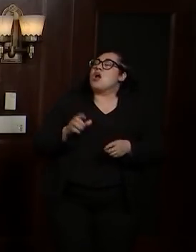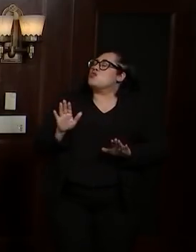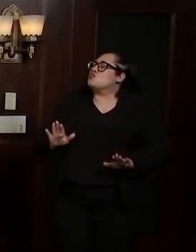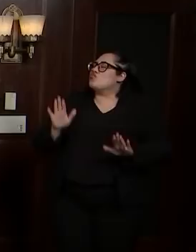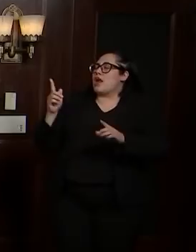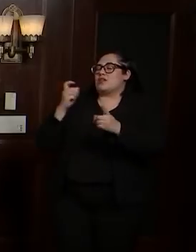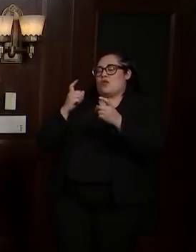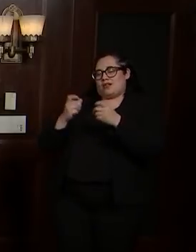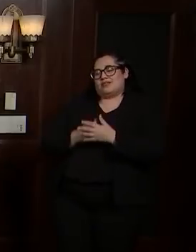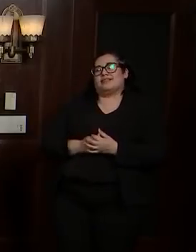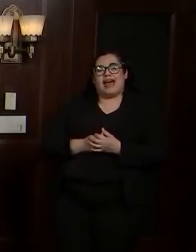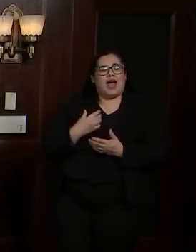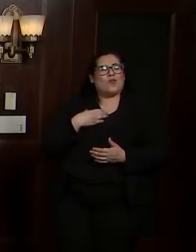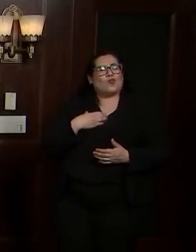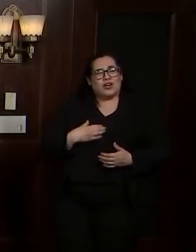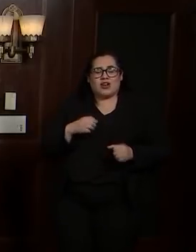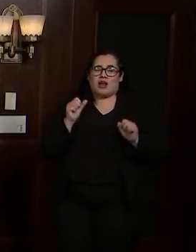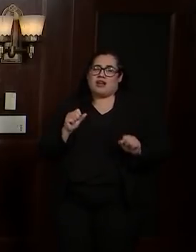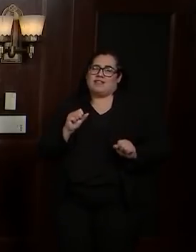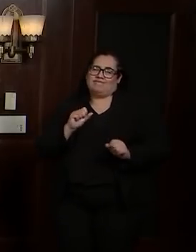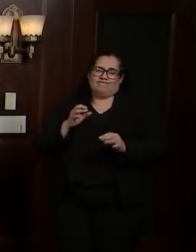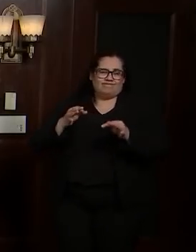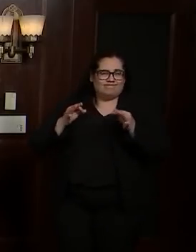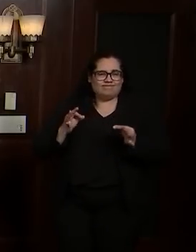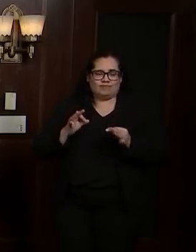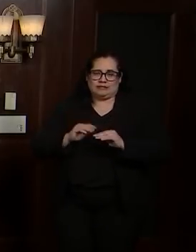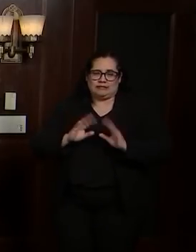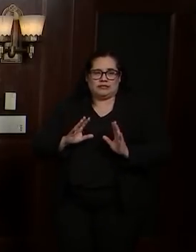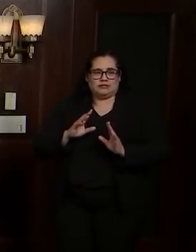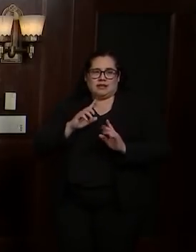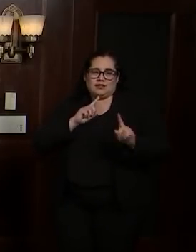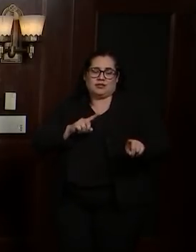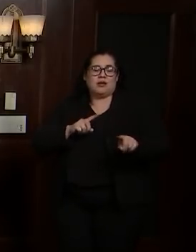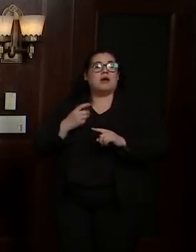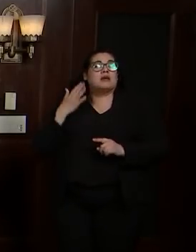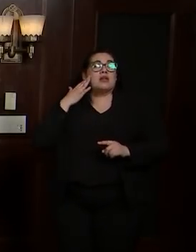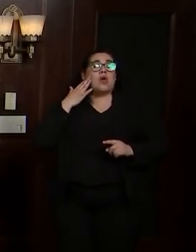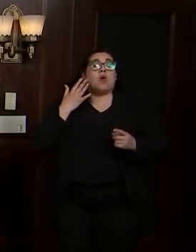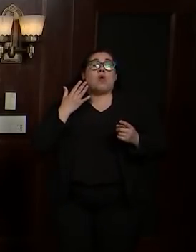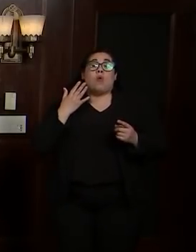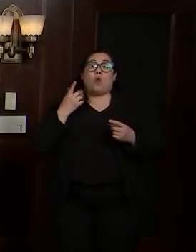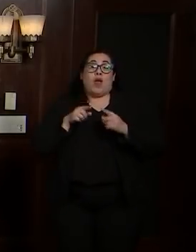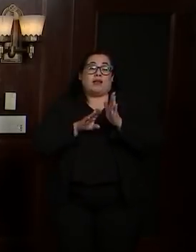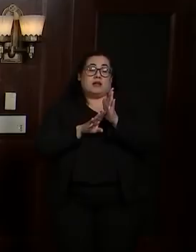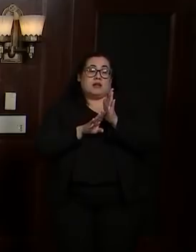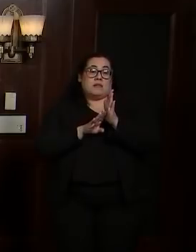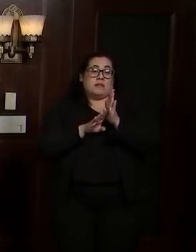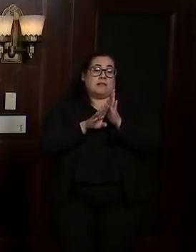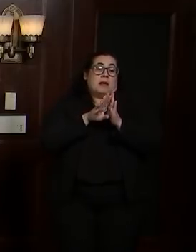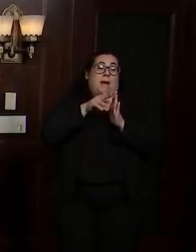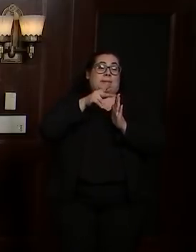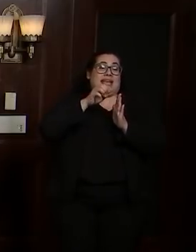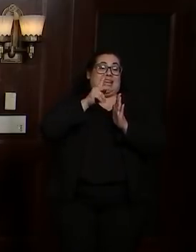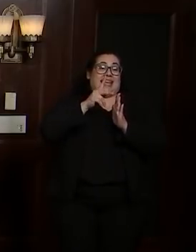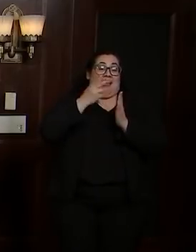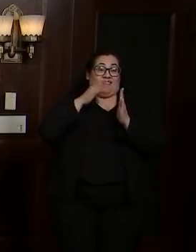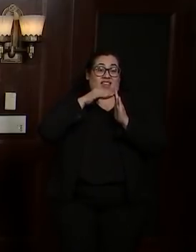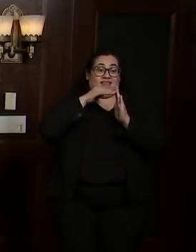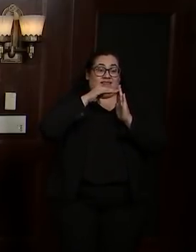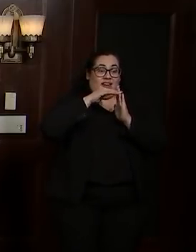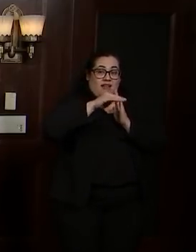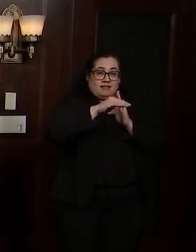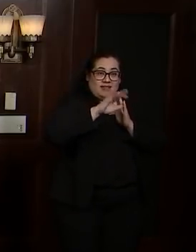great questions. I wish I could give you definitive answers on, when's the peak and have we flattened the